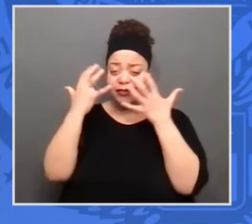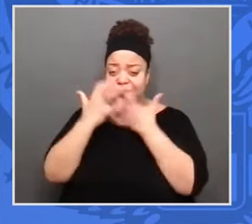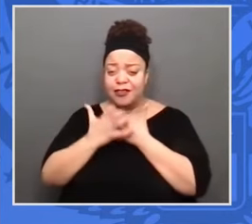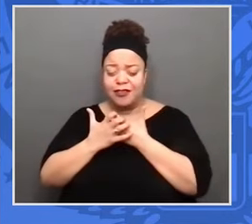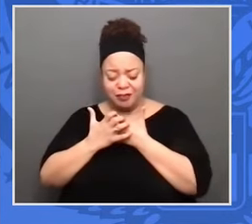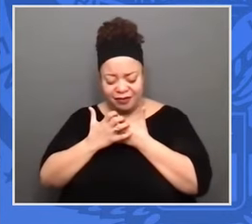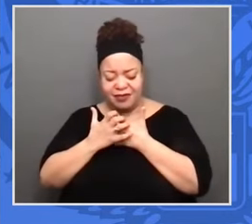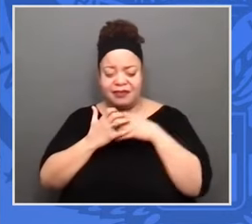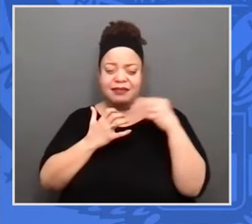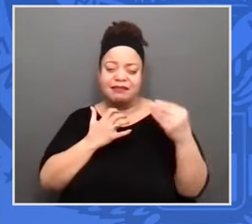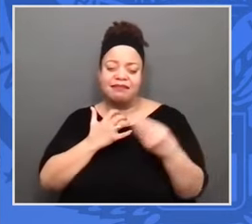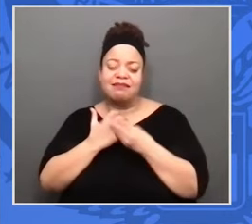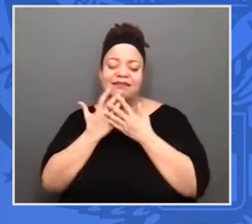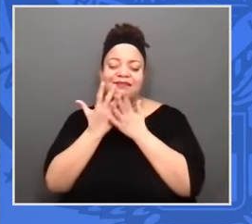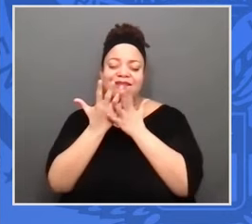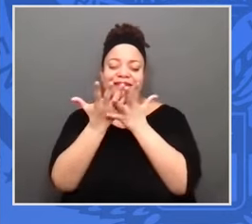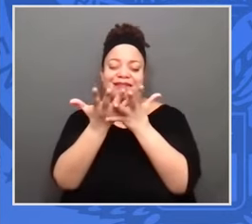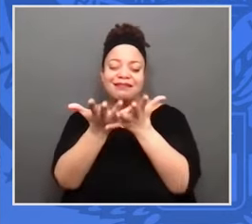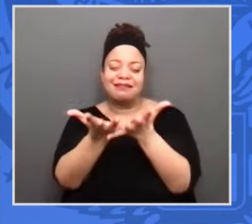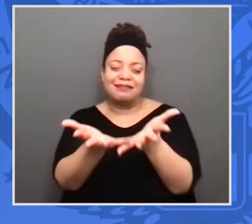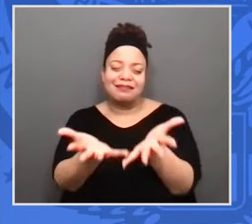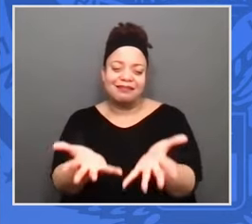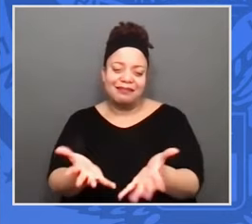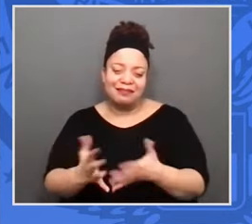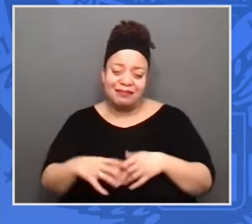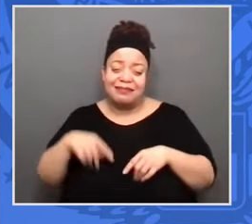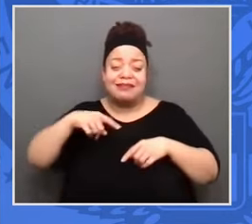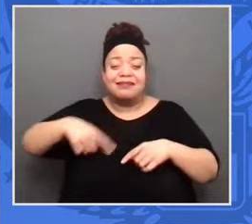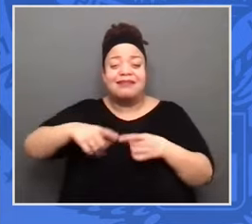reflection. Remember all whom we lost.